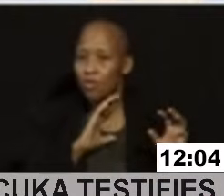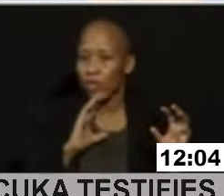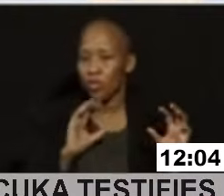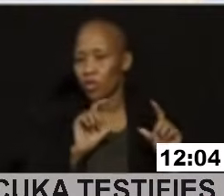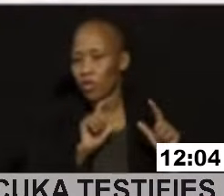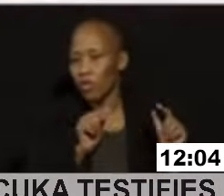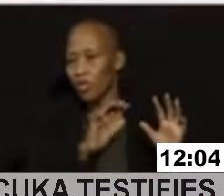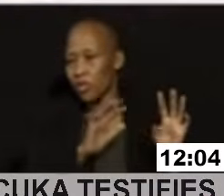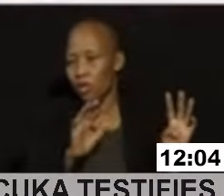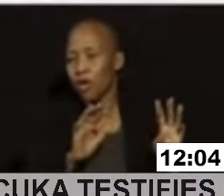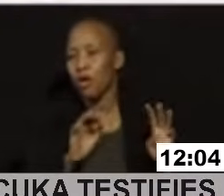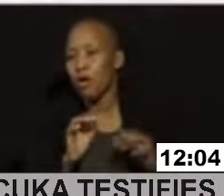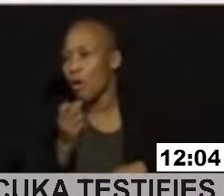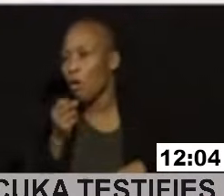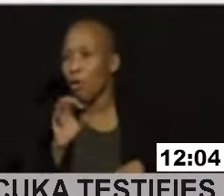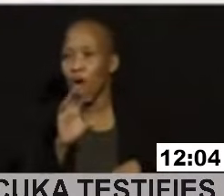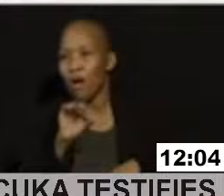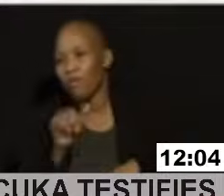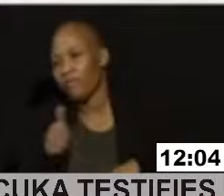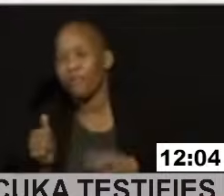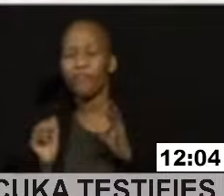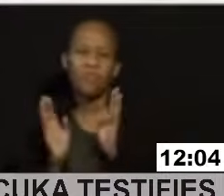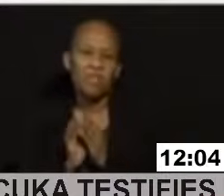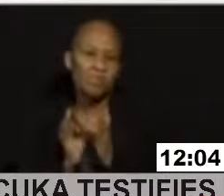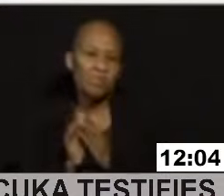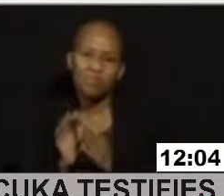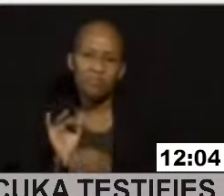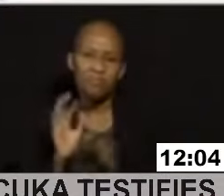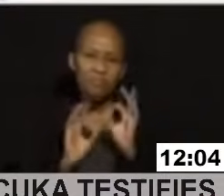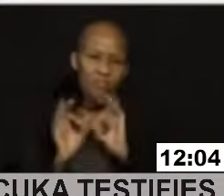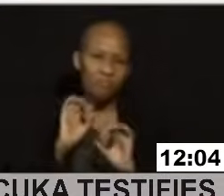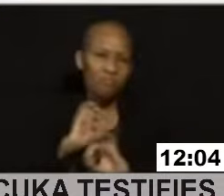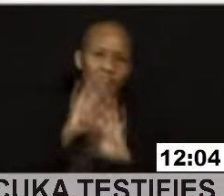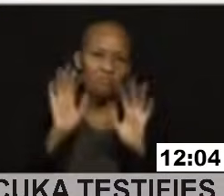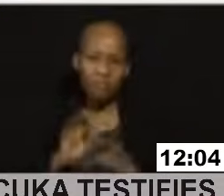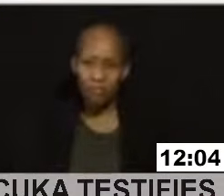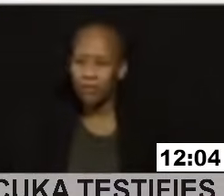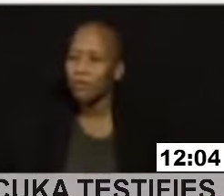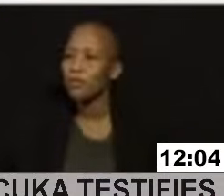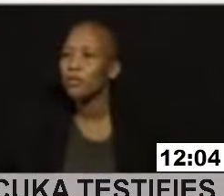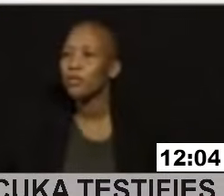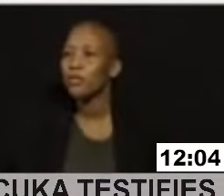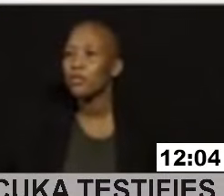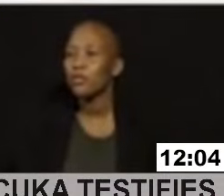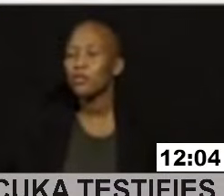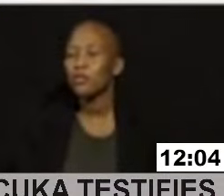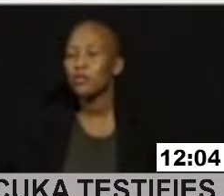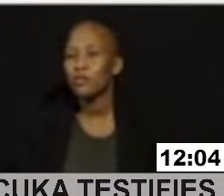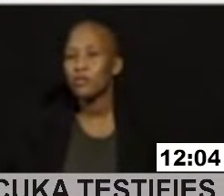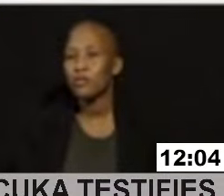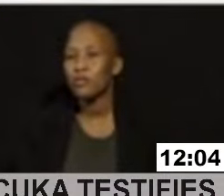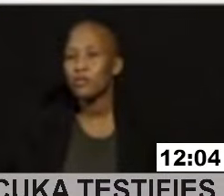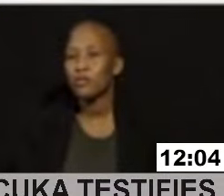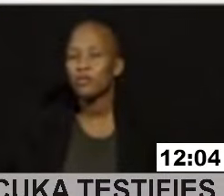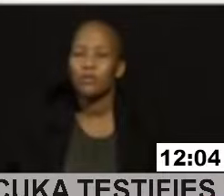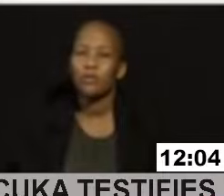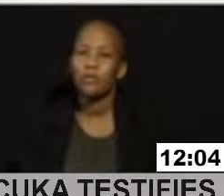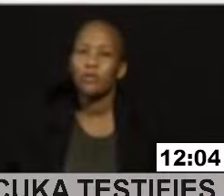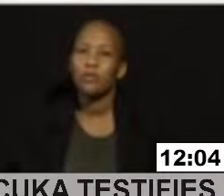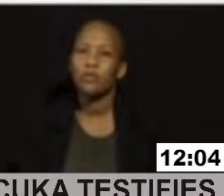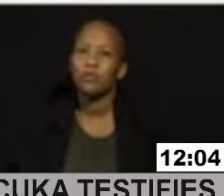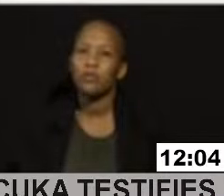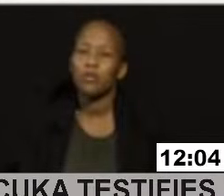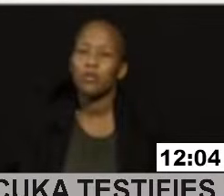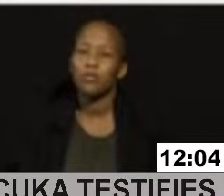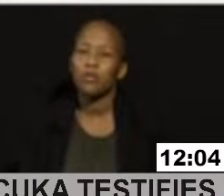regard? Yes, the I two mean, officials? sorry. Yes, I mean, the issue really has always